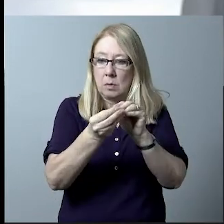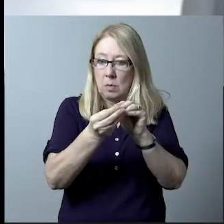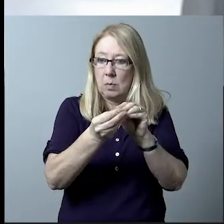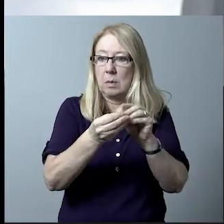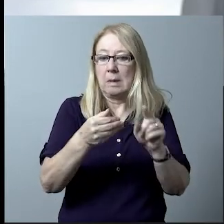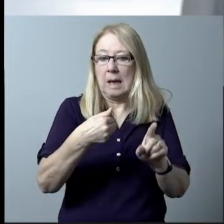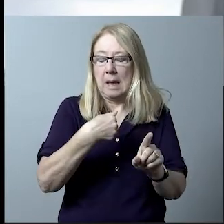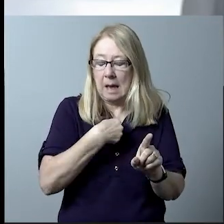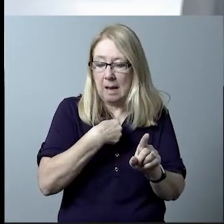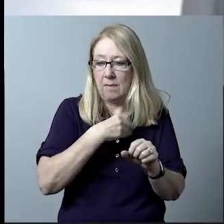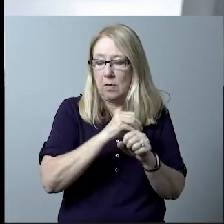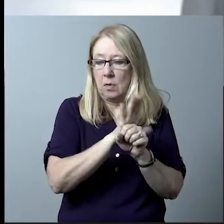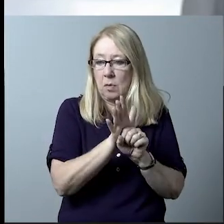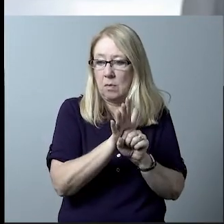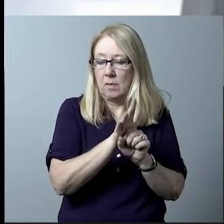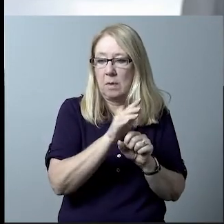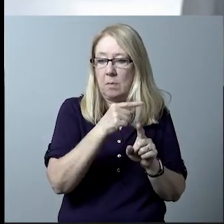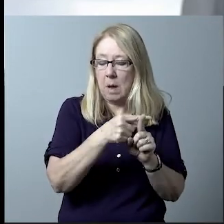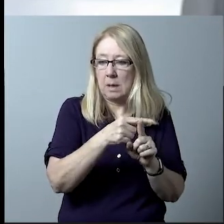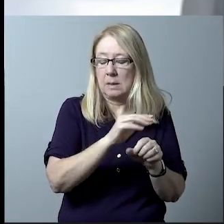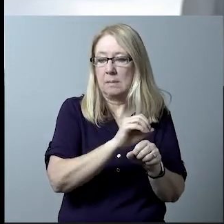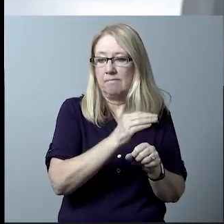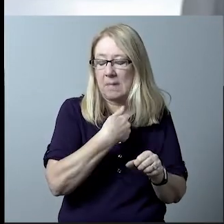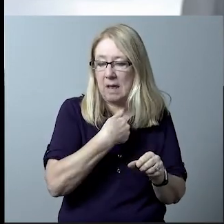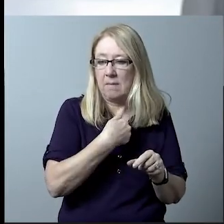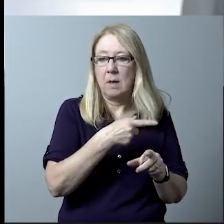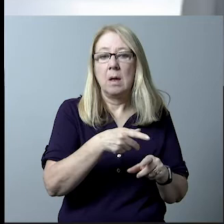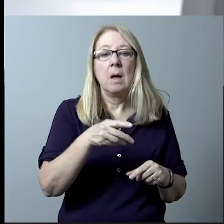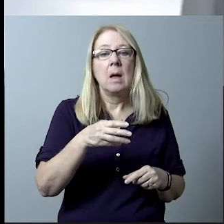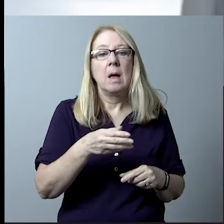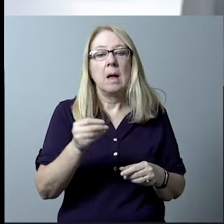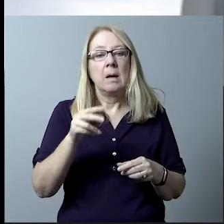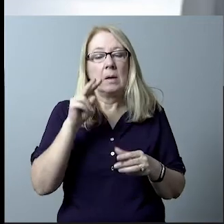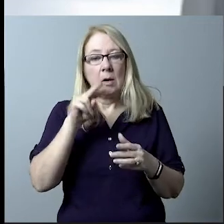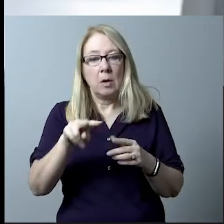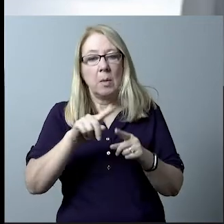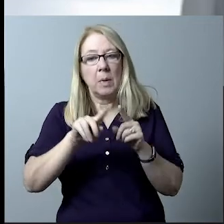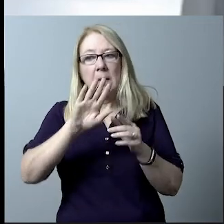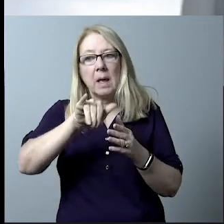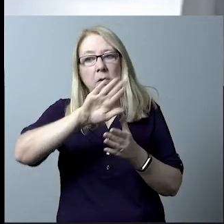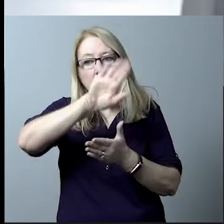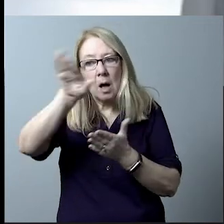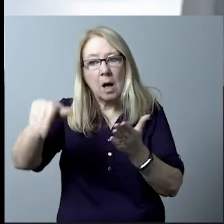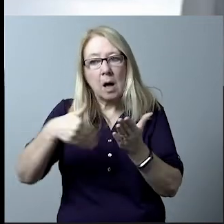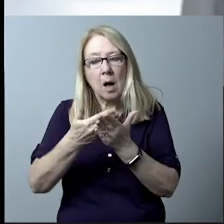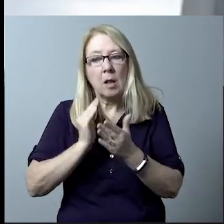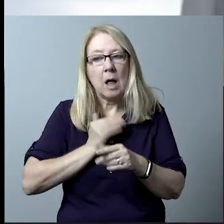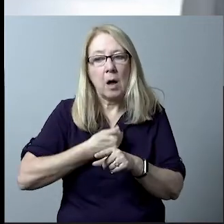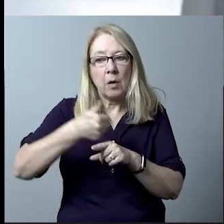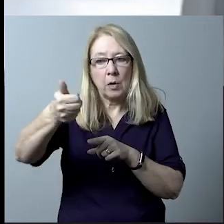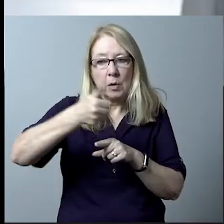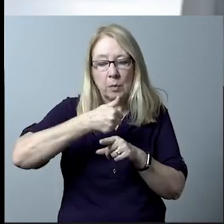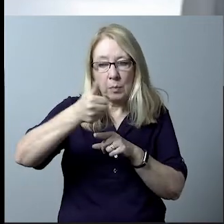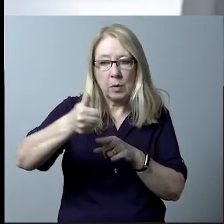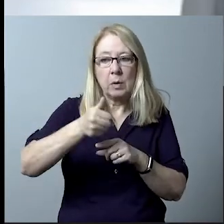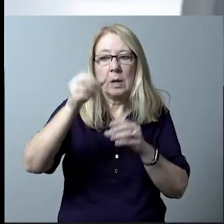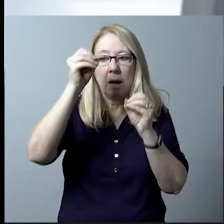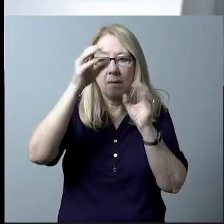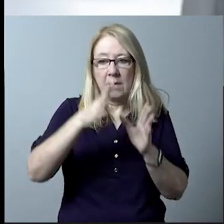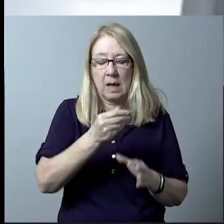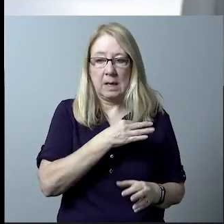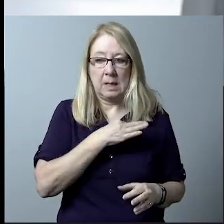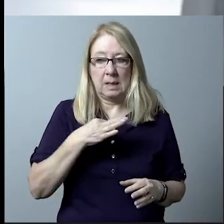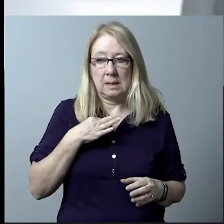many total positive cases we've had since the beginning. When you look at that data, it doesn't always align though, because that includes all of our commuter